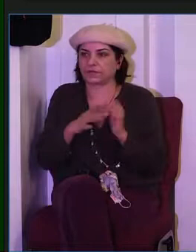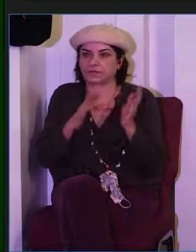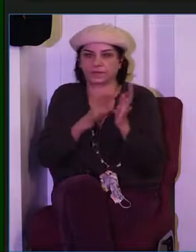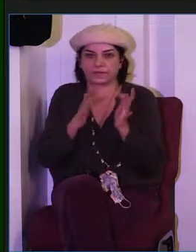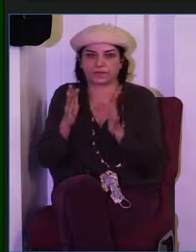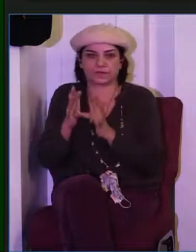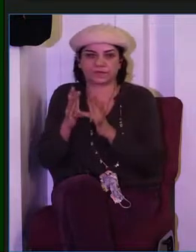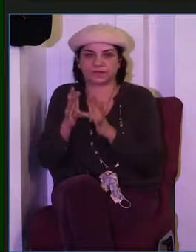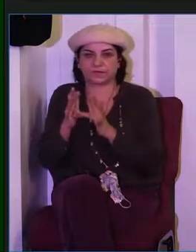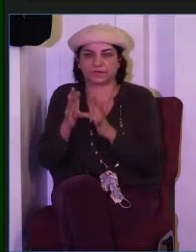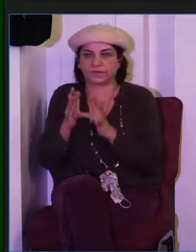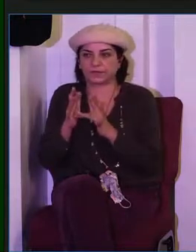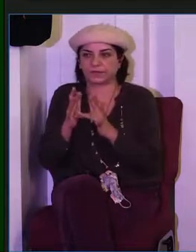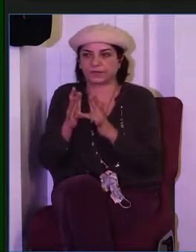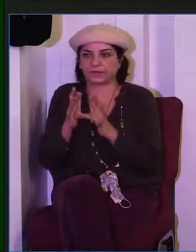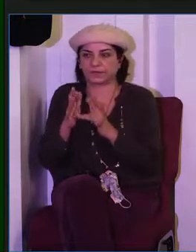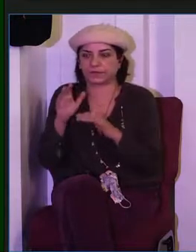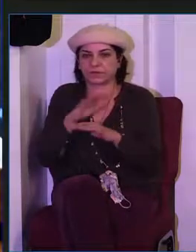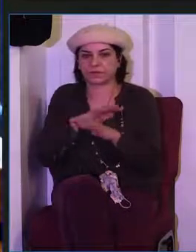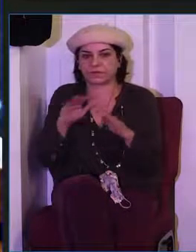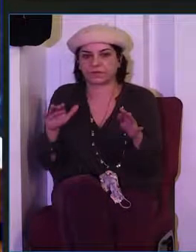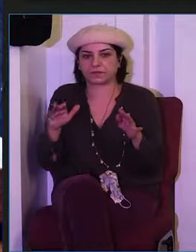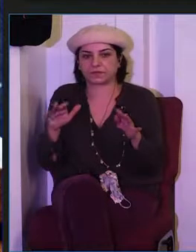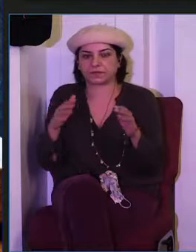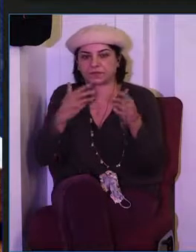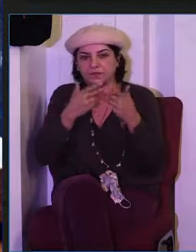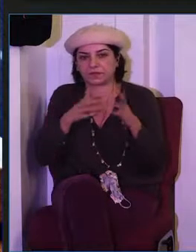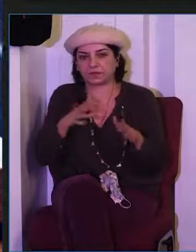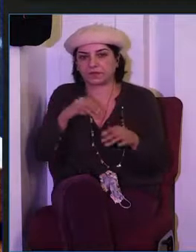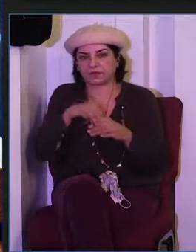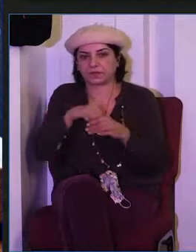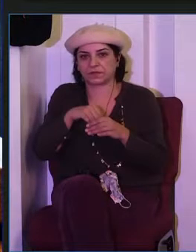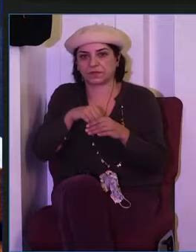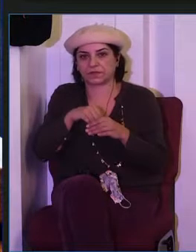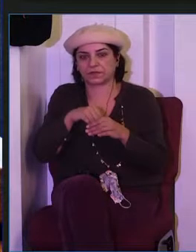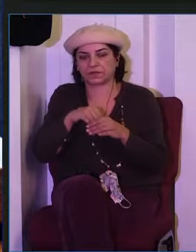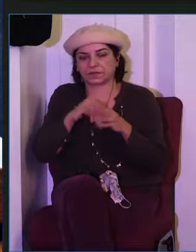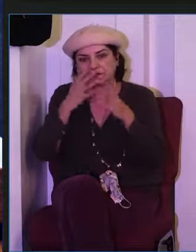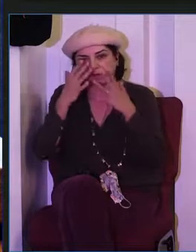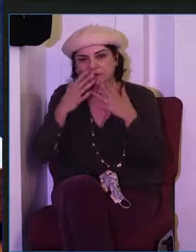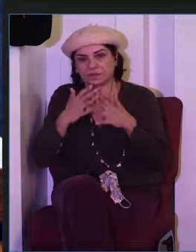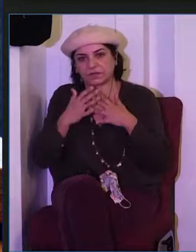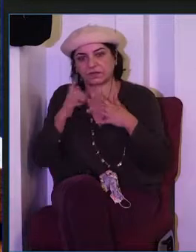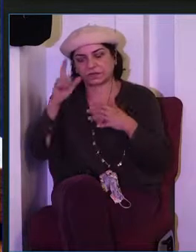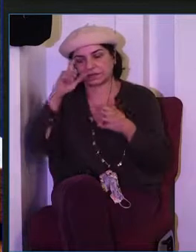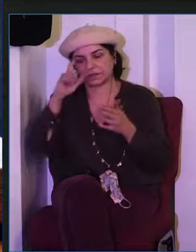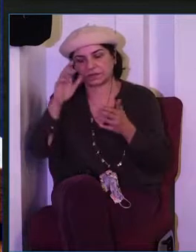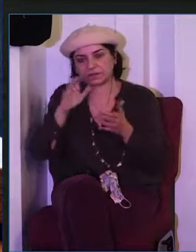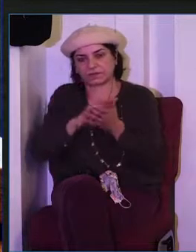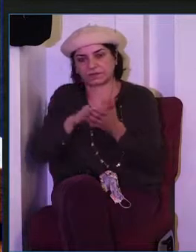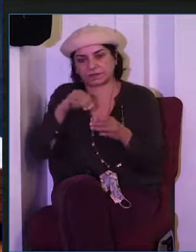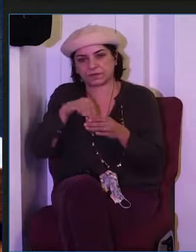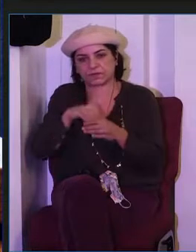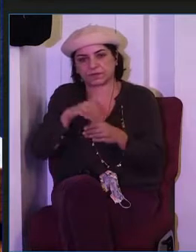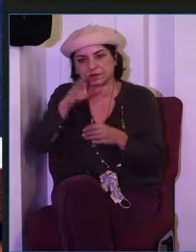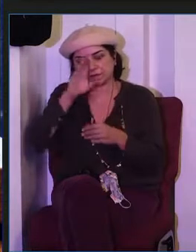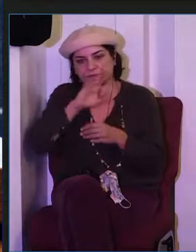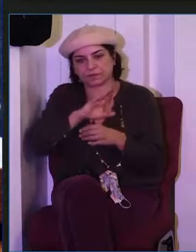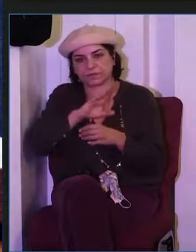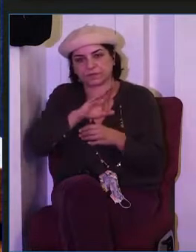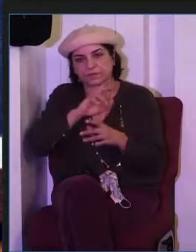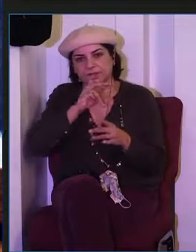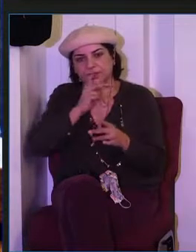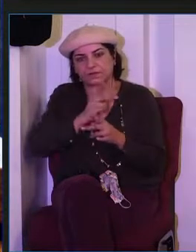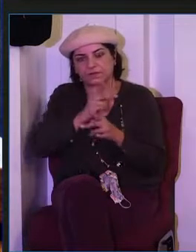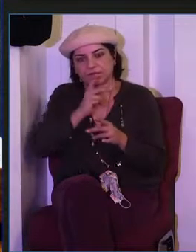Jesus, don't get lost in despair. Believe in God and keep